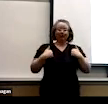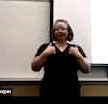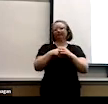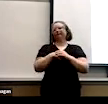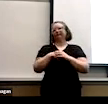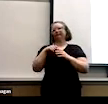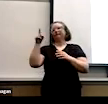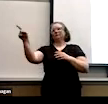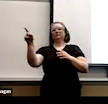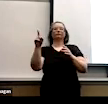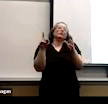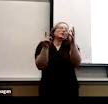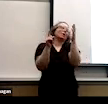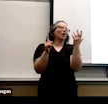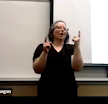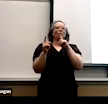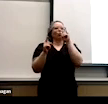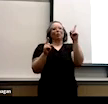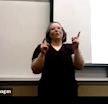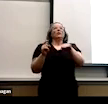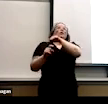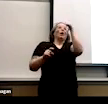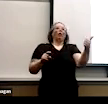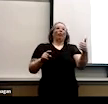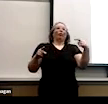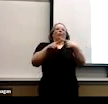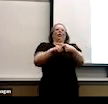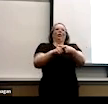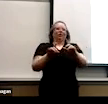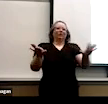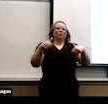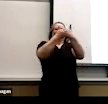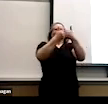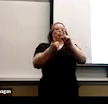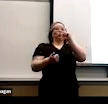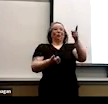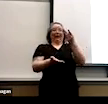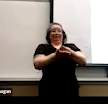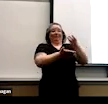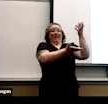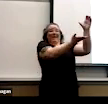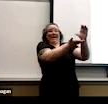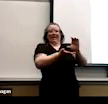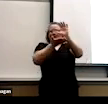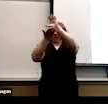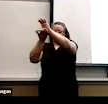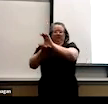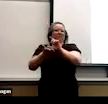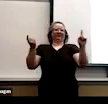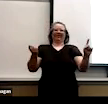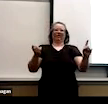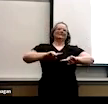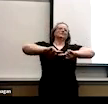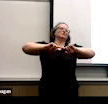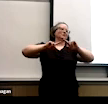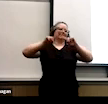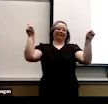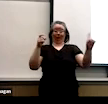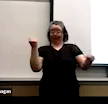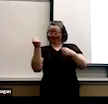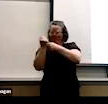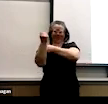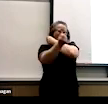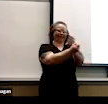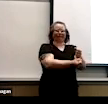same. Yeah, very different. I don't know if you remember, but Miriam Nouri in pediatrics set up sort of a tuberous sclerosis